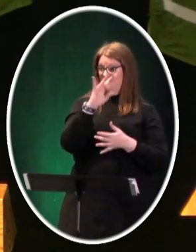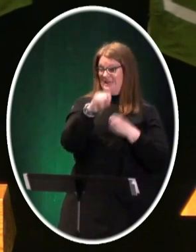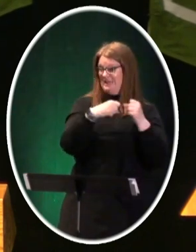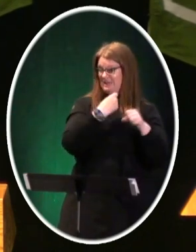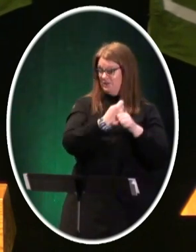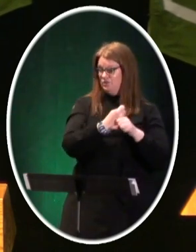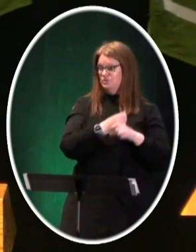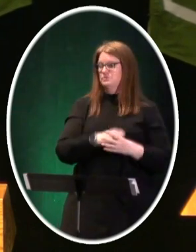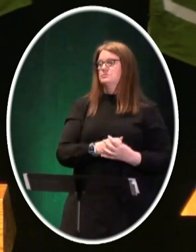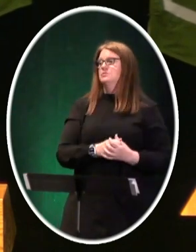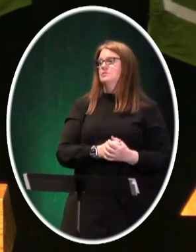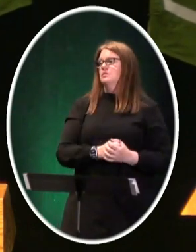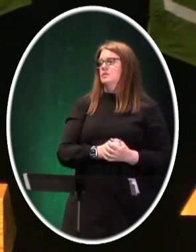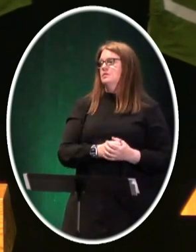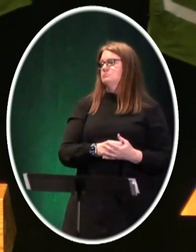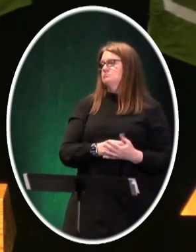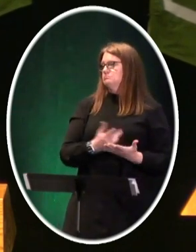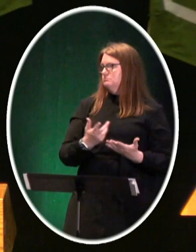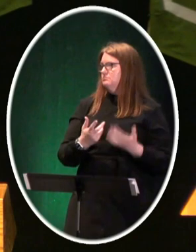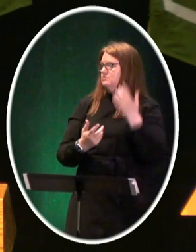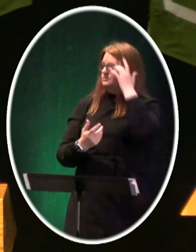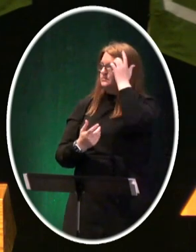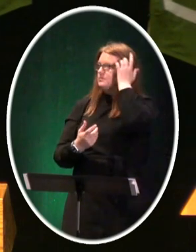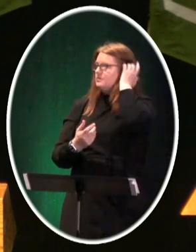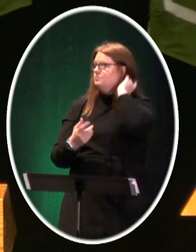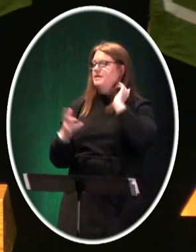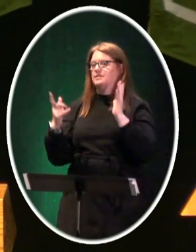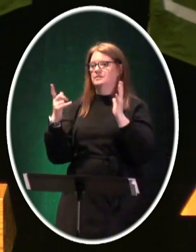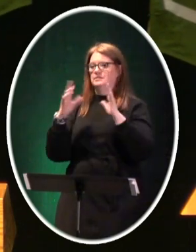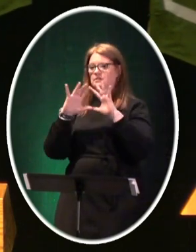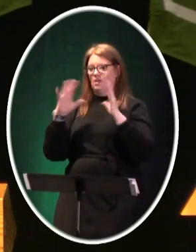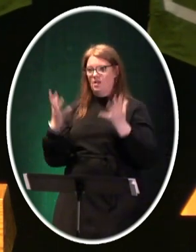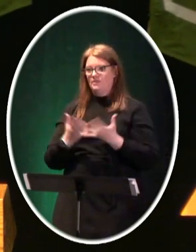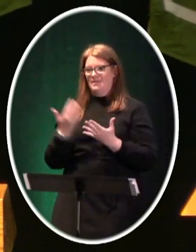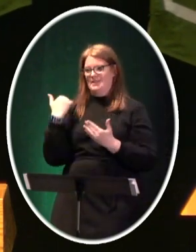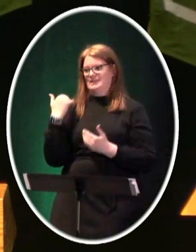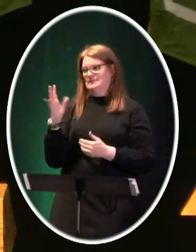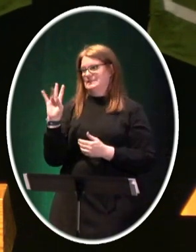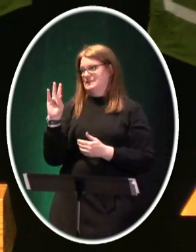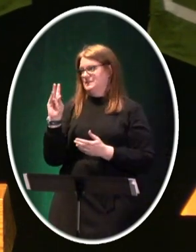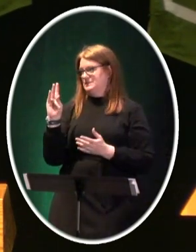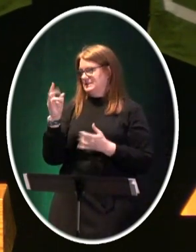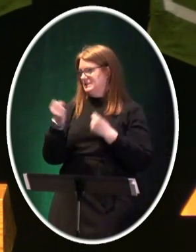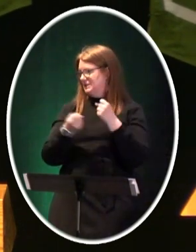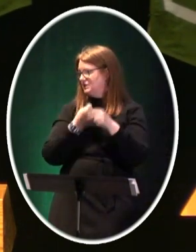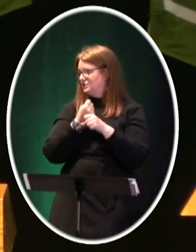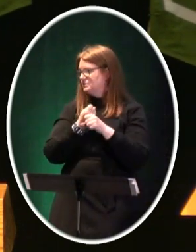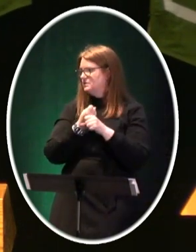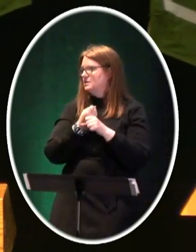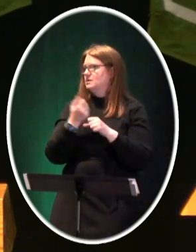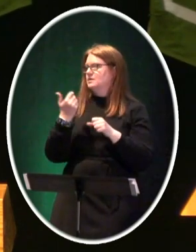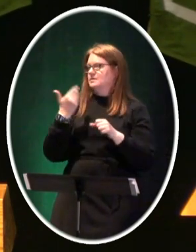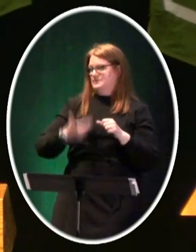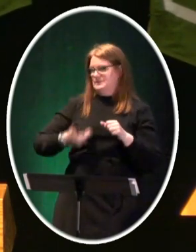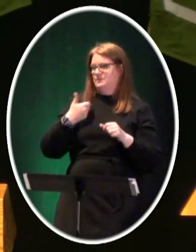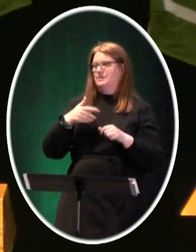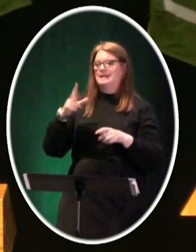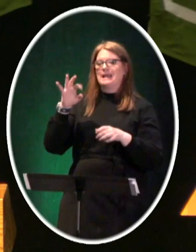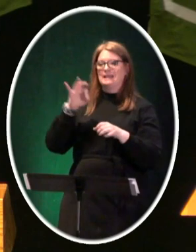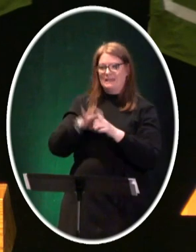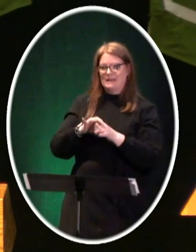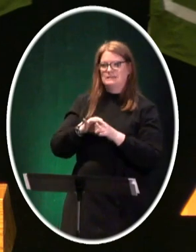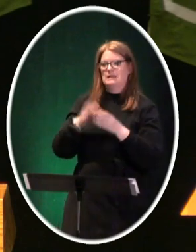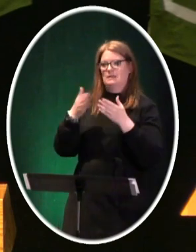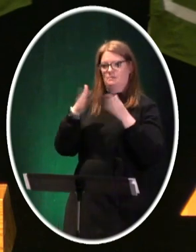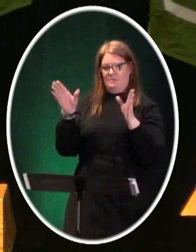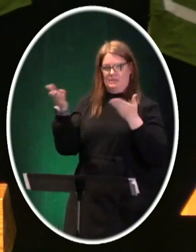years. Overlapping all of that, for the last 17 years, I've been an elected public servant, first